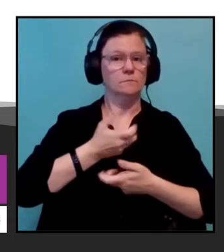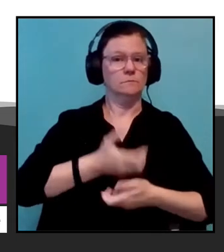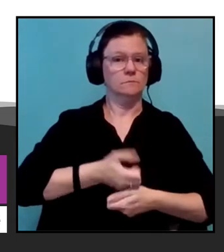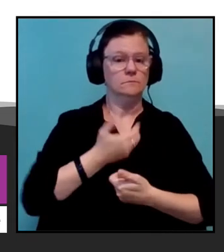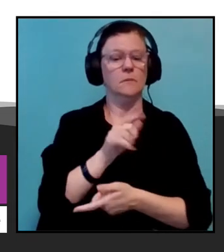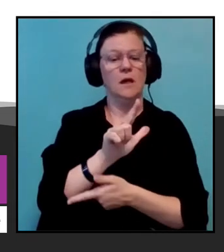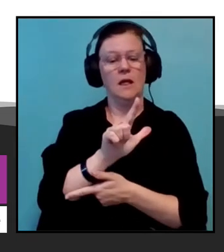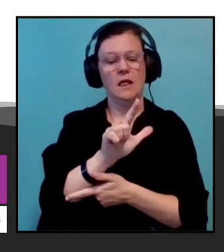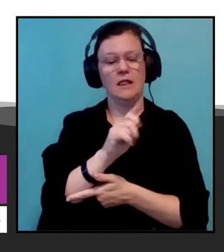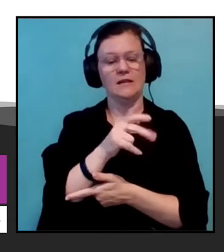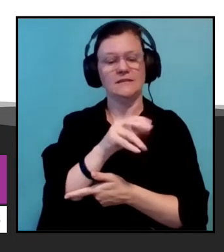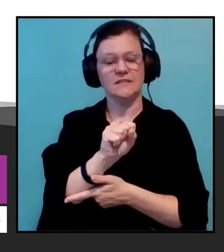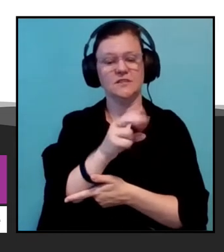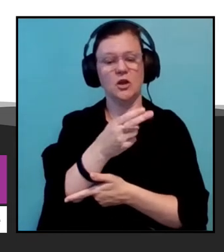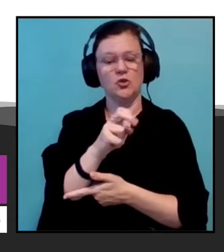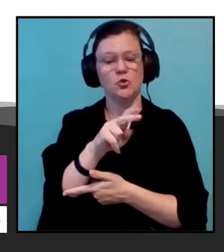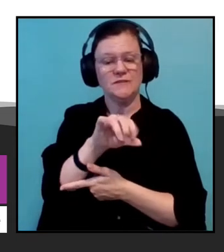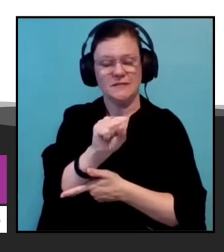Langston Hughes's poem